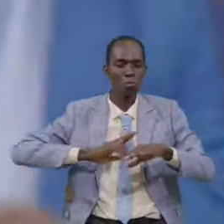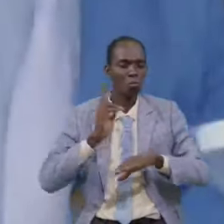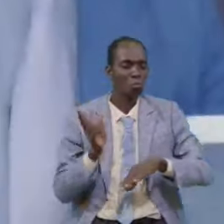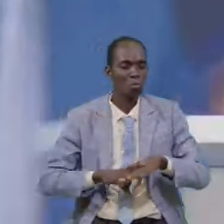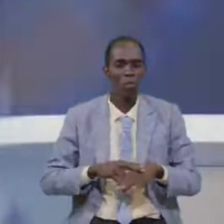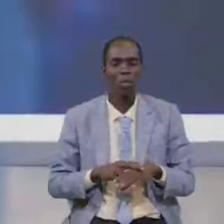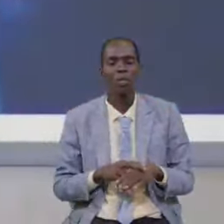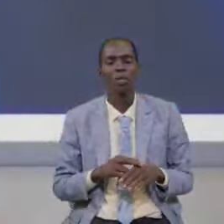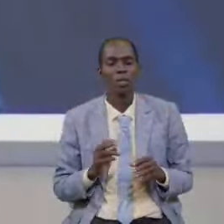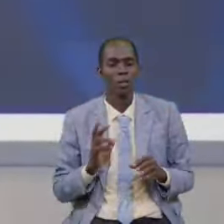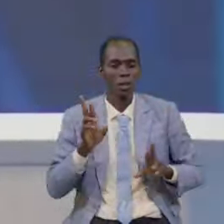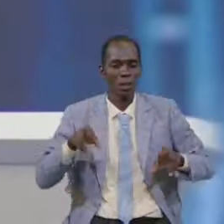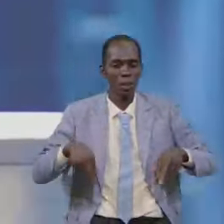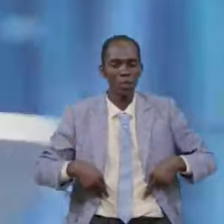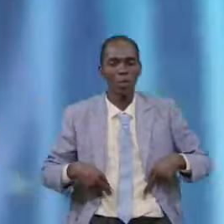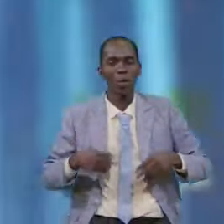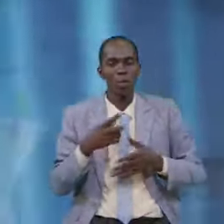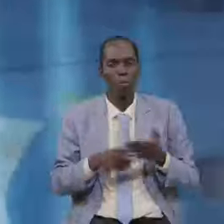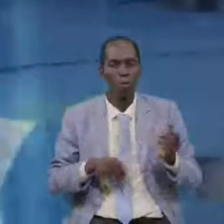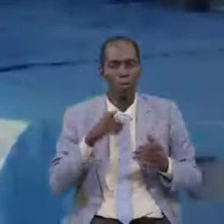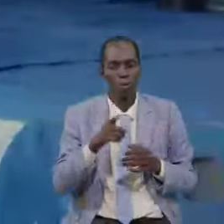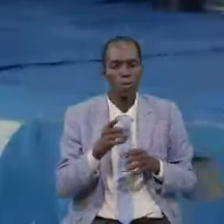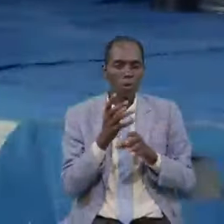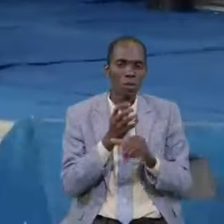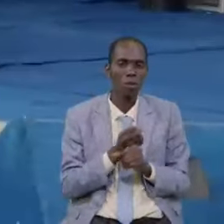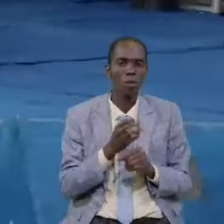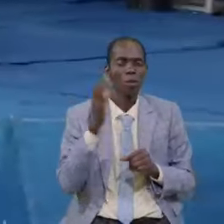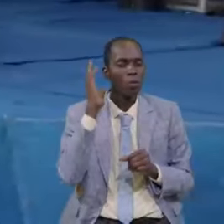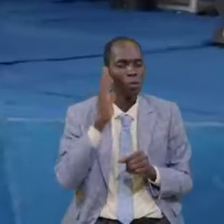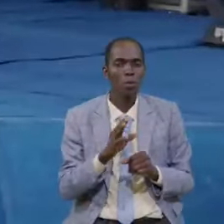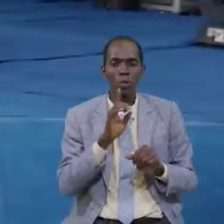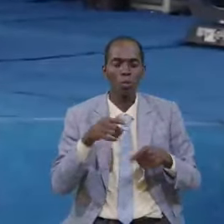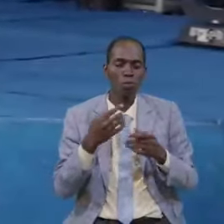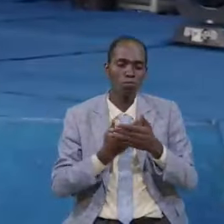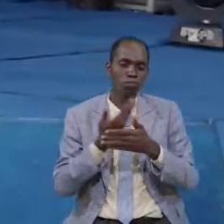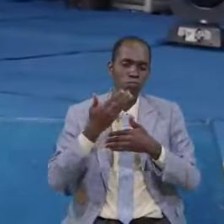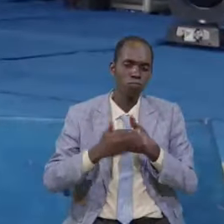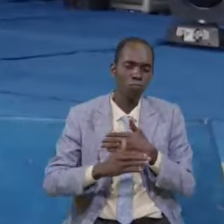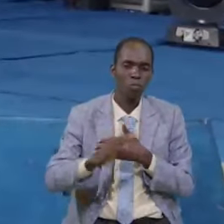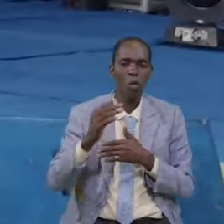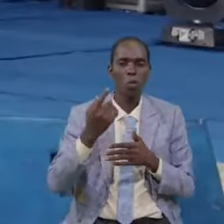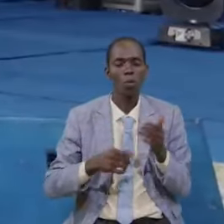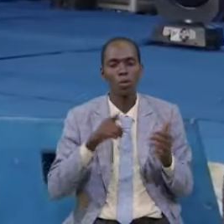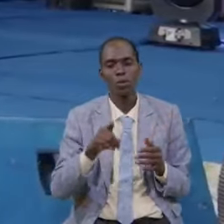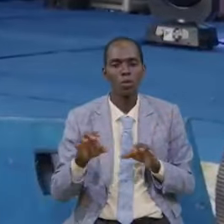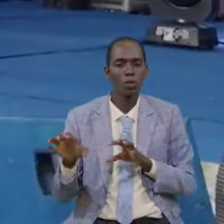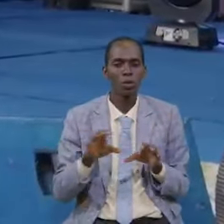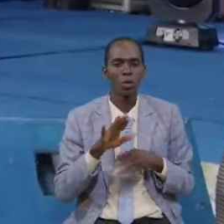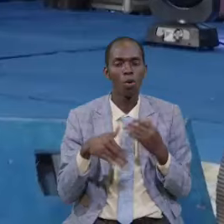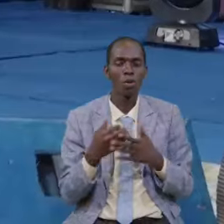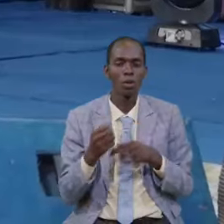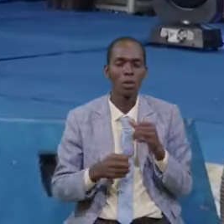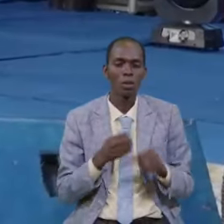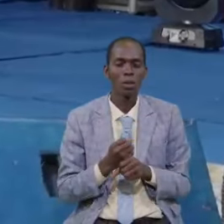you achieve will go beyond what you ever did all the years before retirement. But you need a